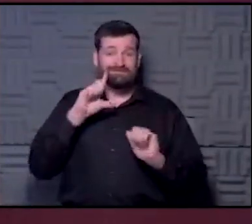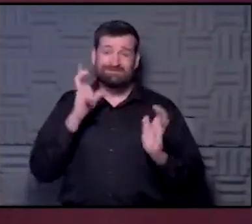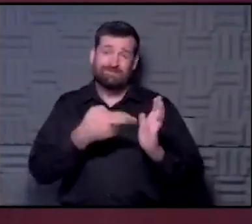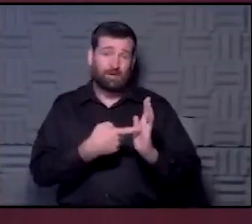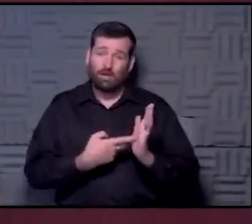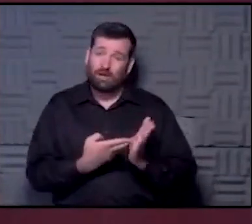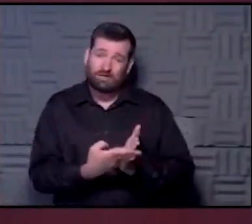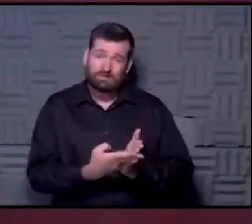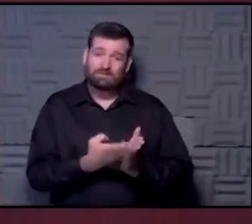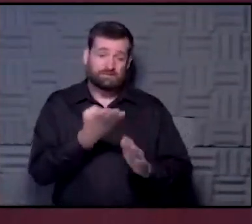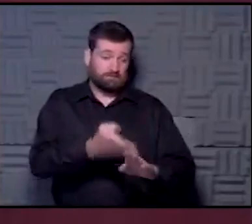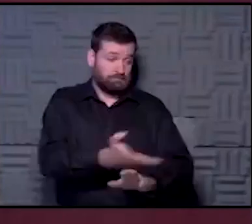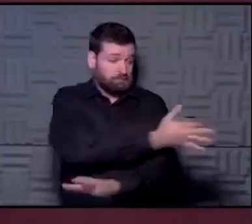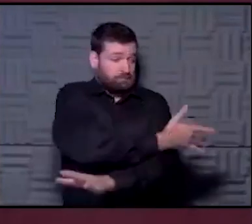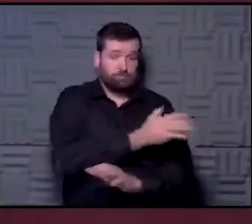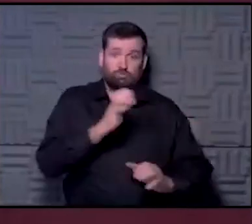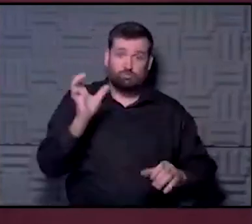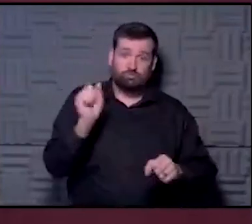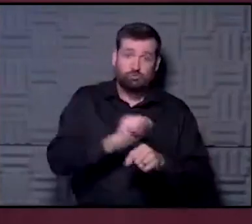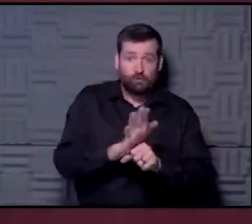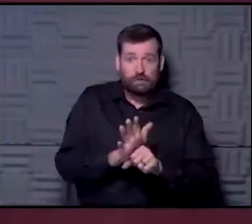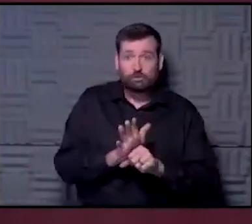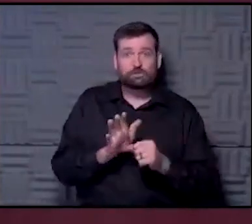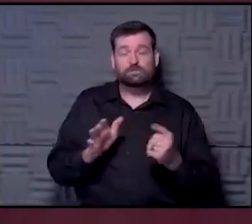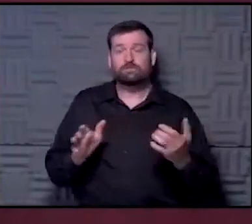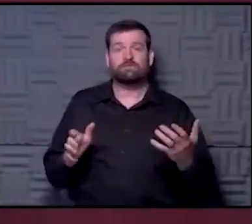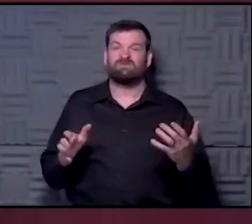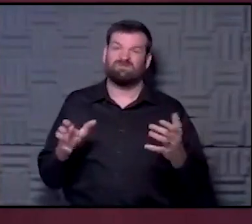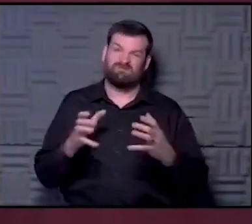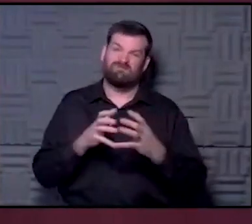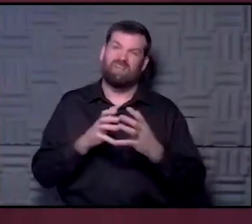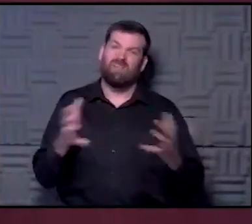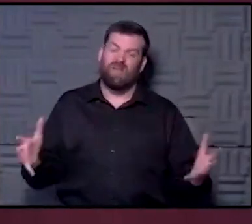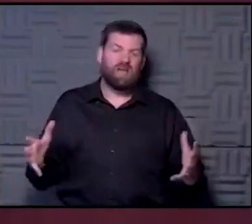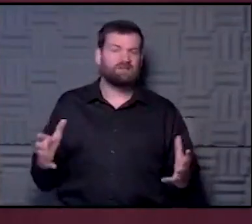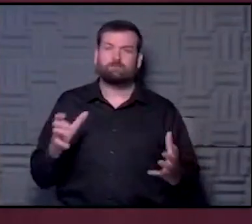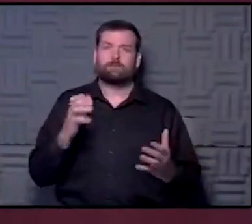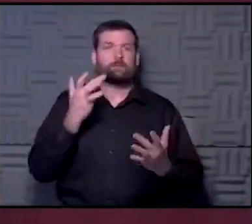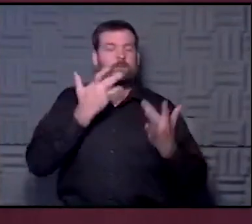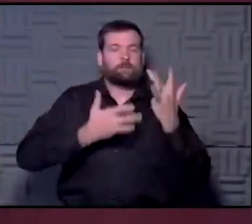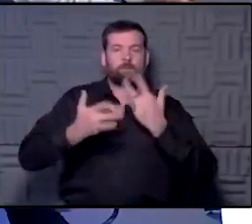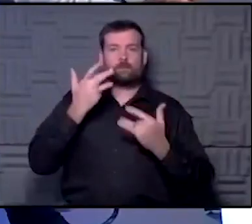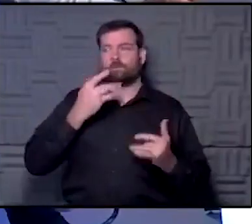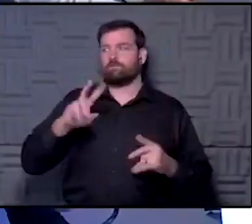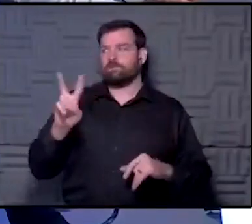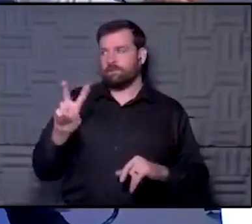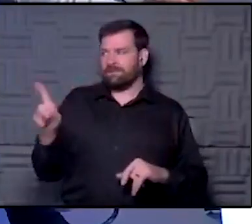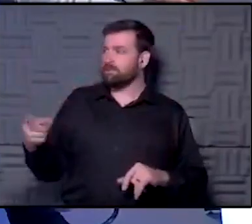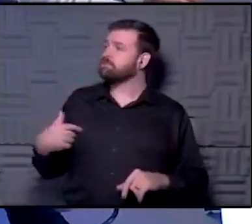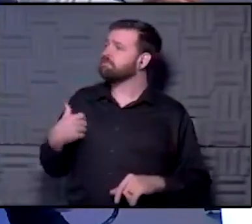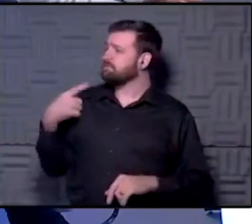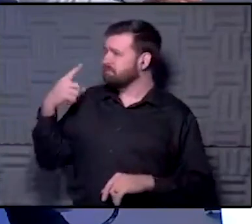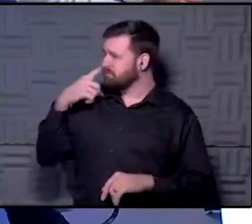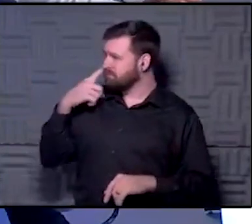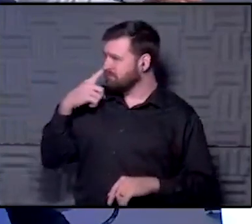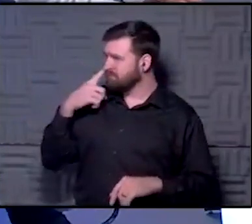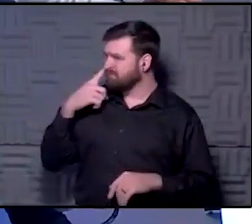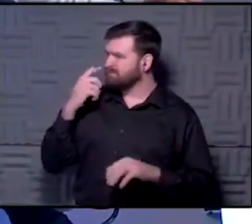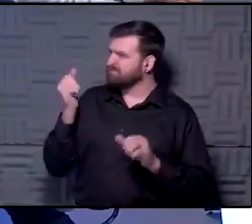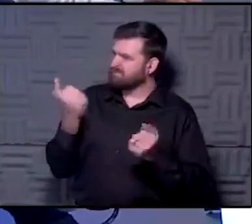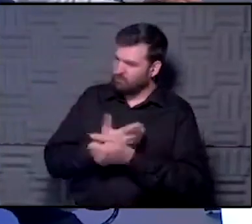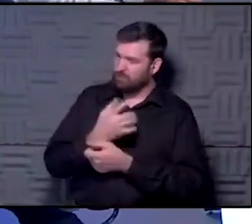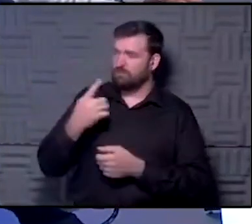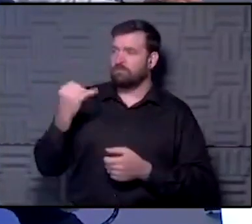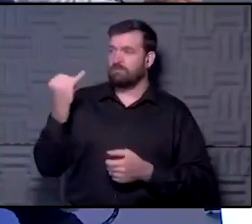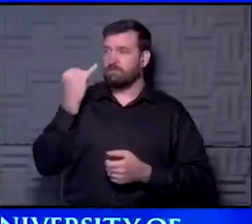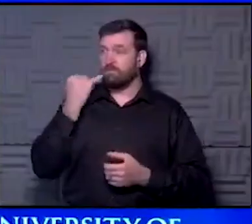honestly, pre-COVID, we had a lot of vitamin D deficiencies too, and We it's do. Well, even important. then, I think it's like everything else. If you're healthier